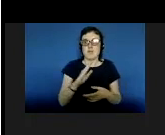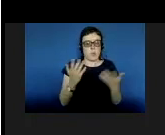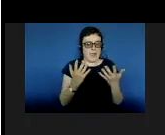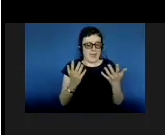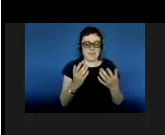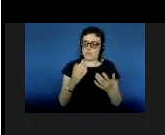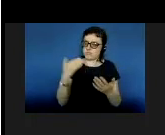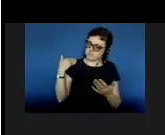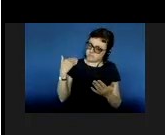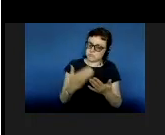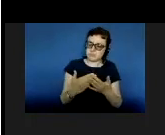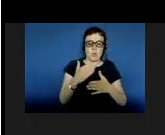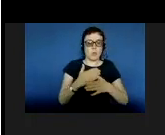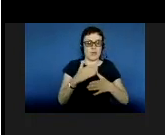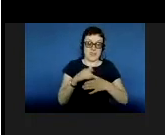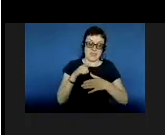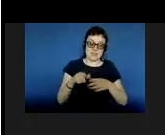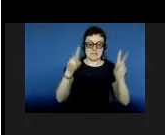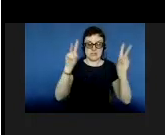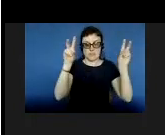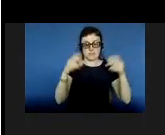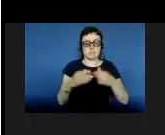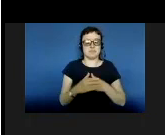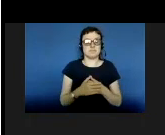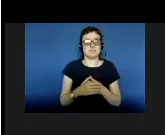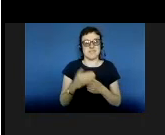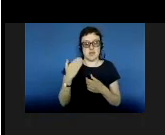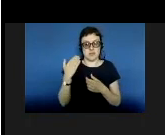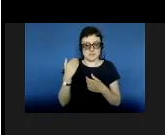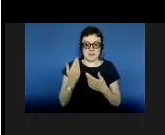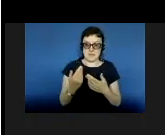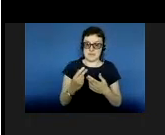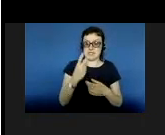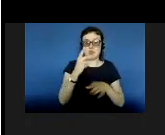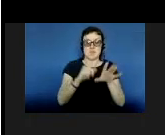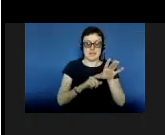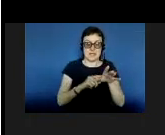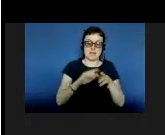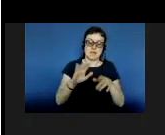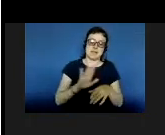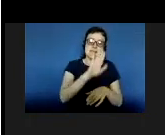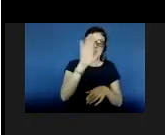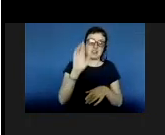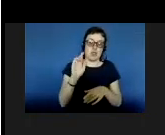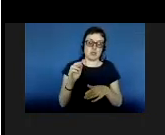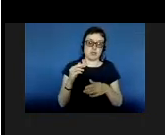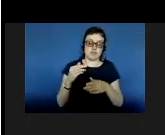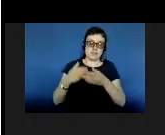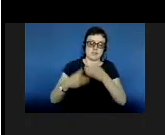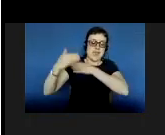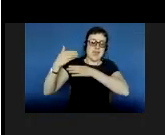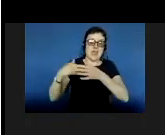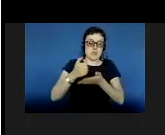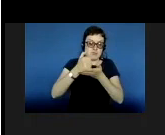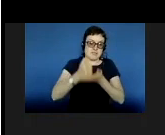this area, more recently culminating in a 2-year National Lottery Heritage funded project called New Dialogues.